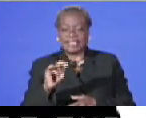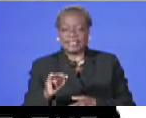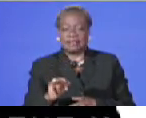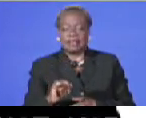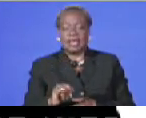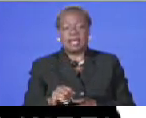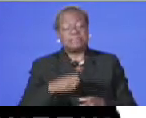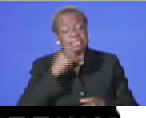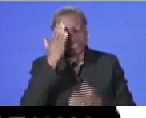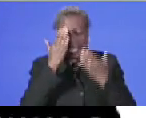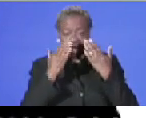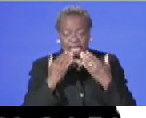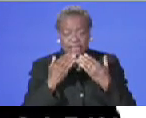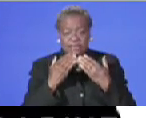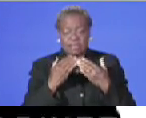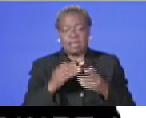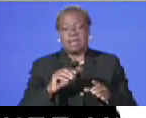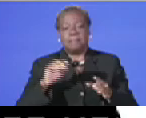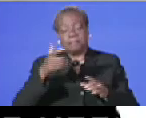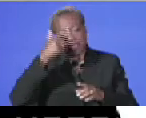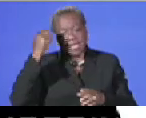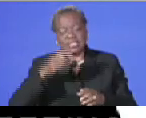talented